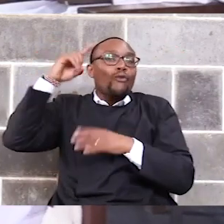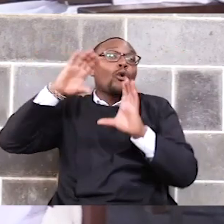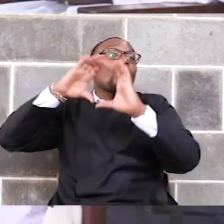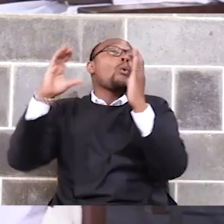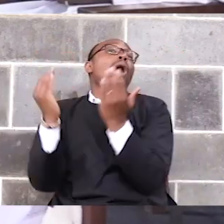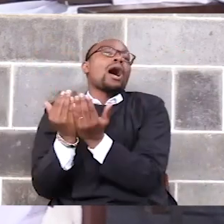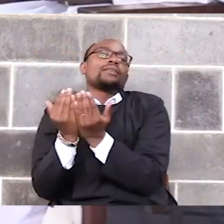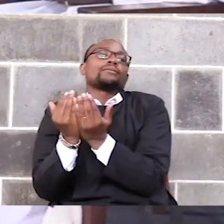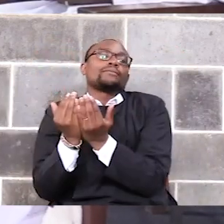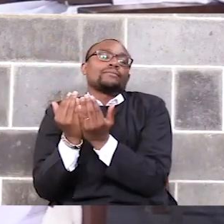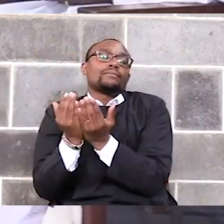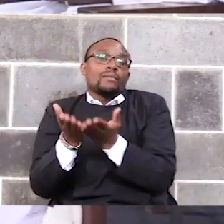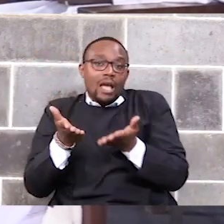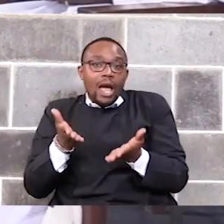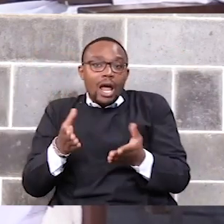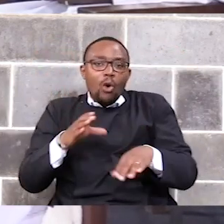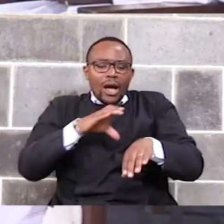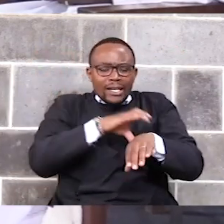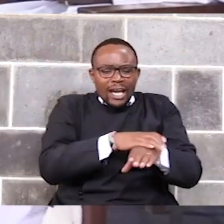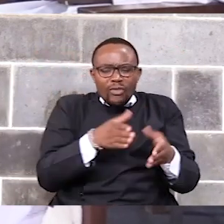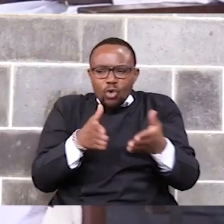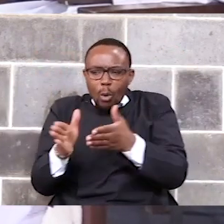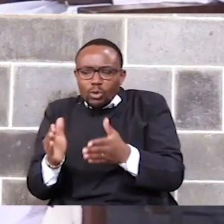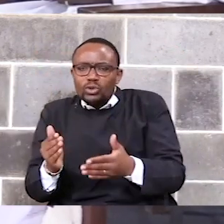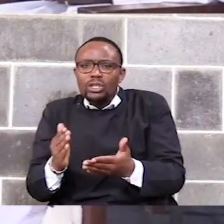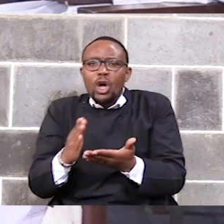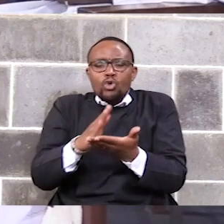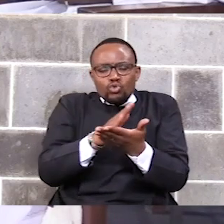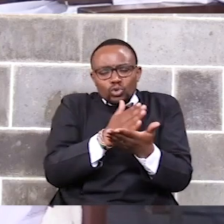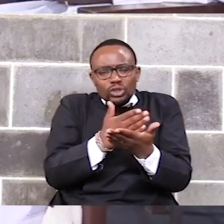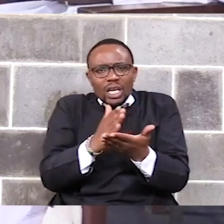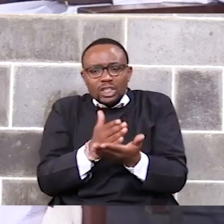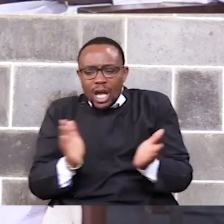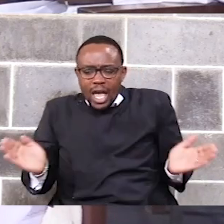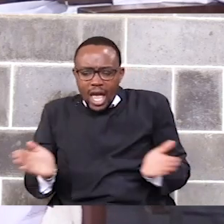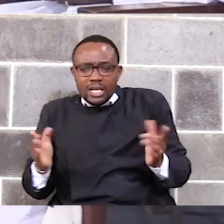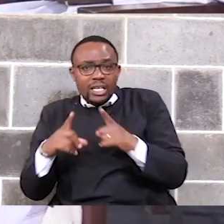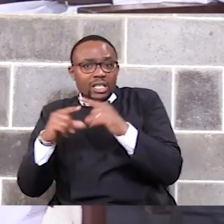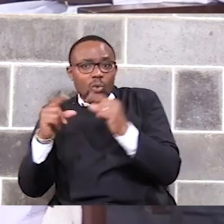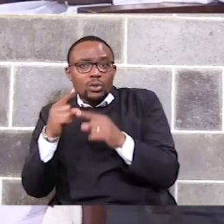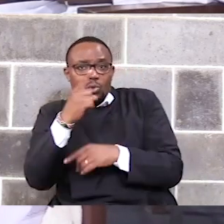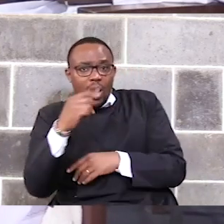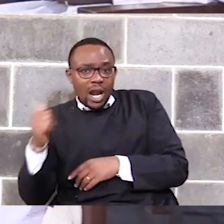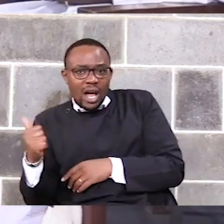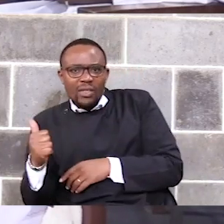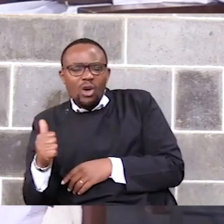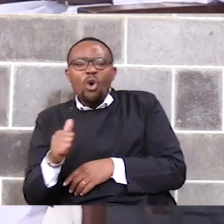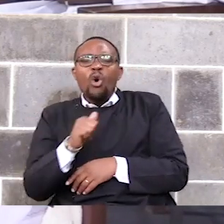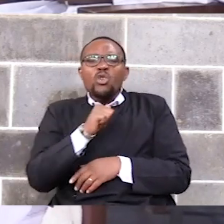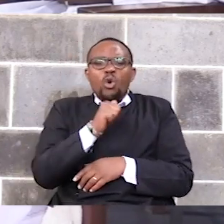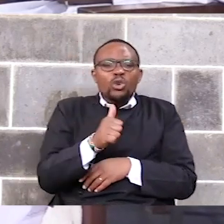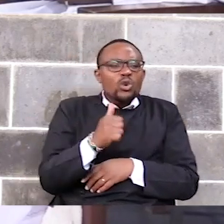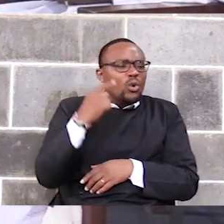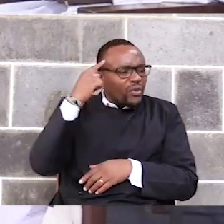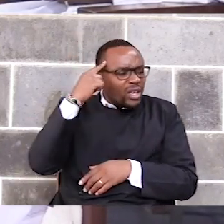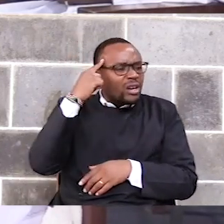world. Take the chance to share words of encouragement to your fellow men. Do not be part of the team that is busy looking and